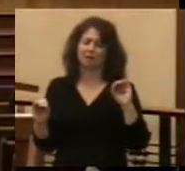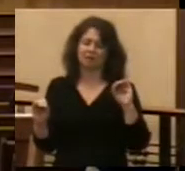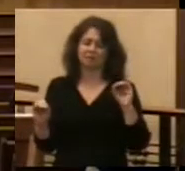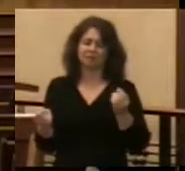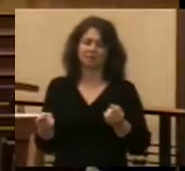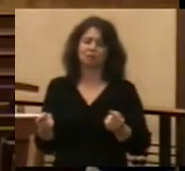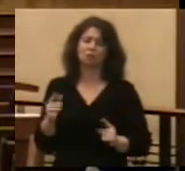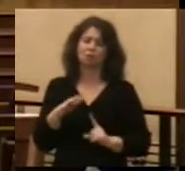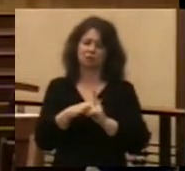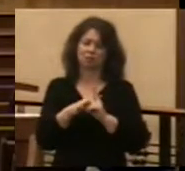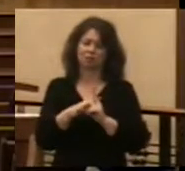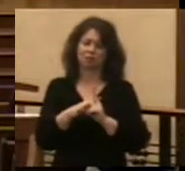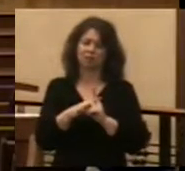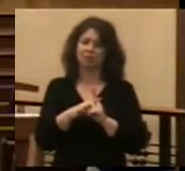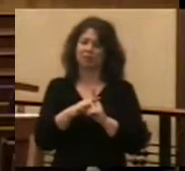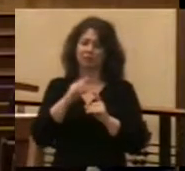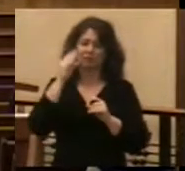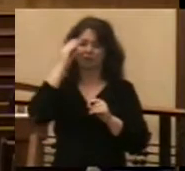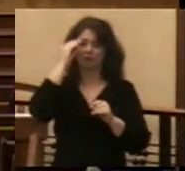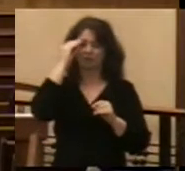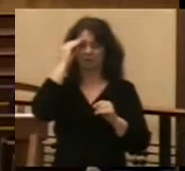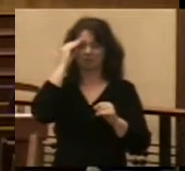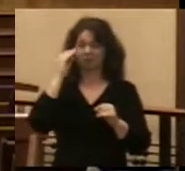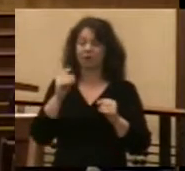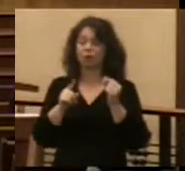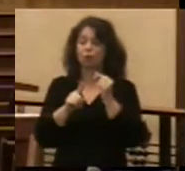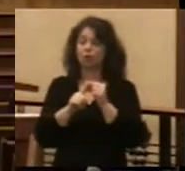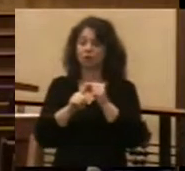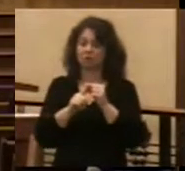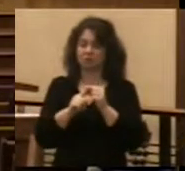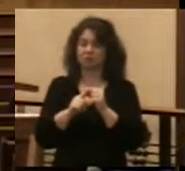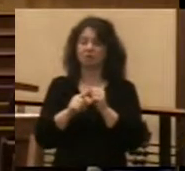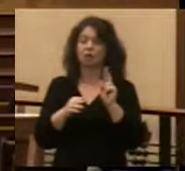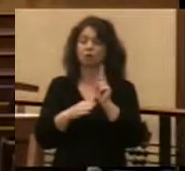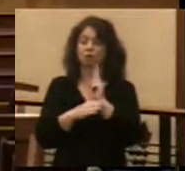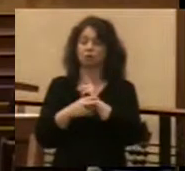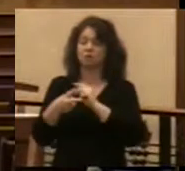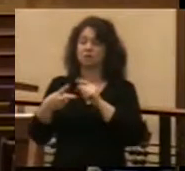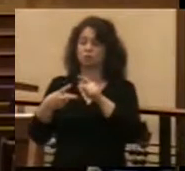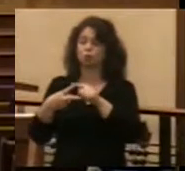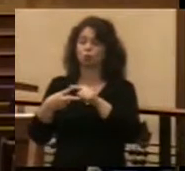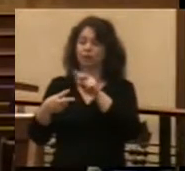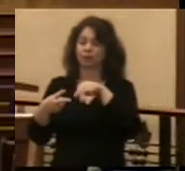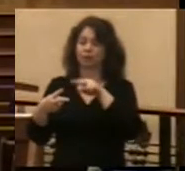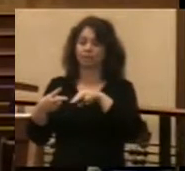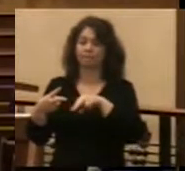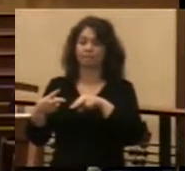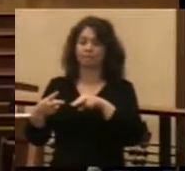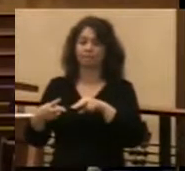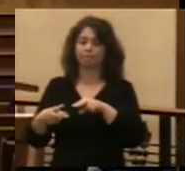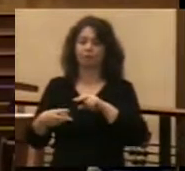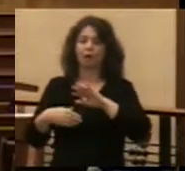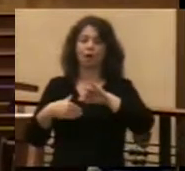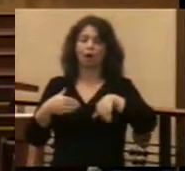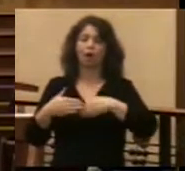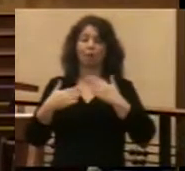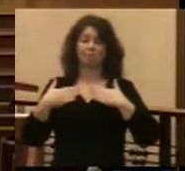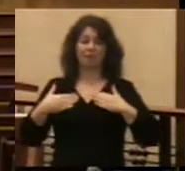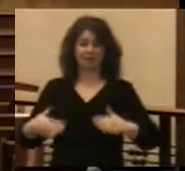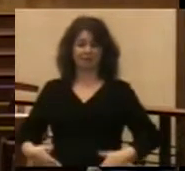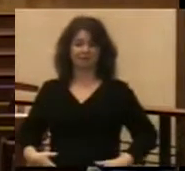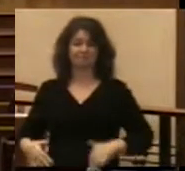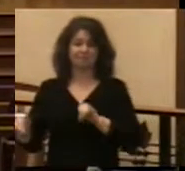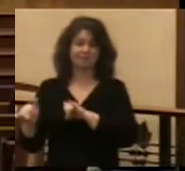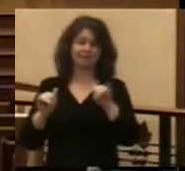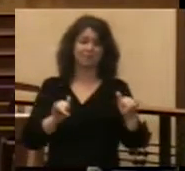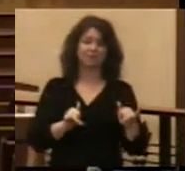exile. And the words that Isaiah uses are these: "All flesh is grass. The